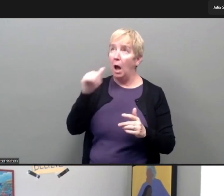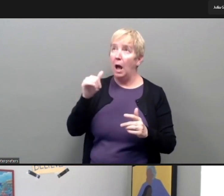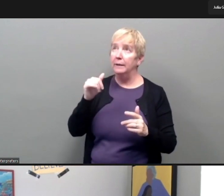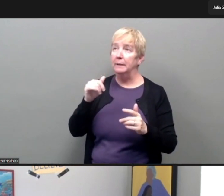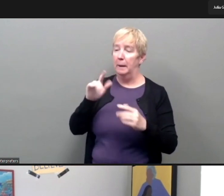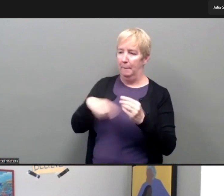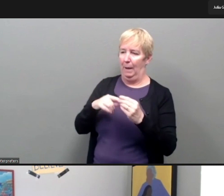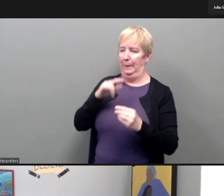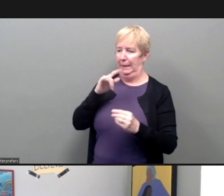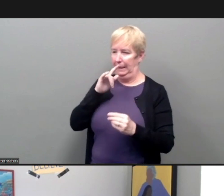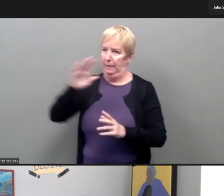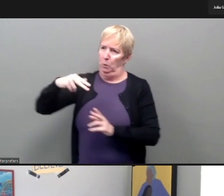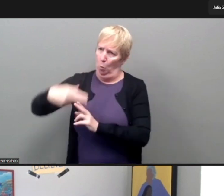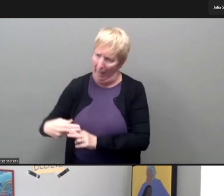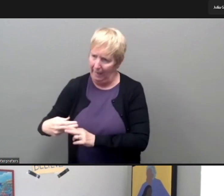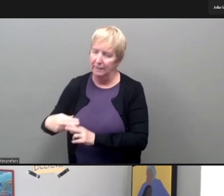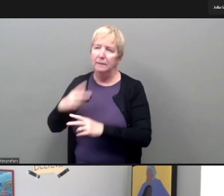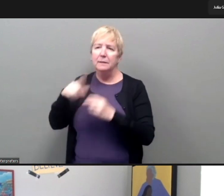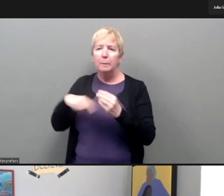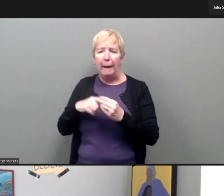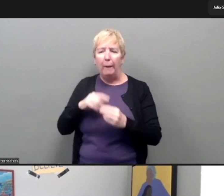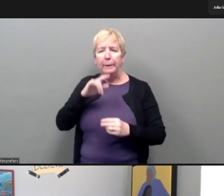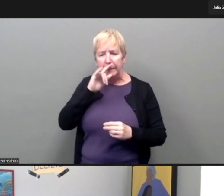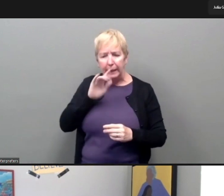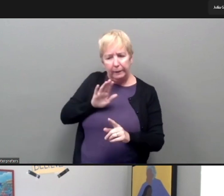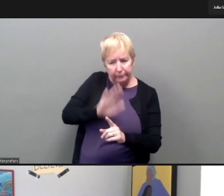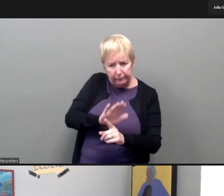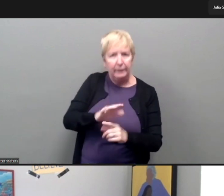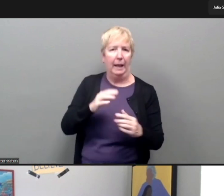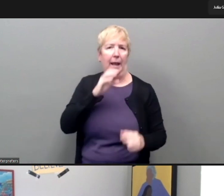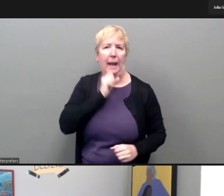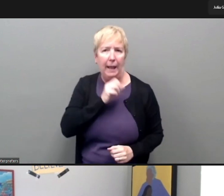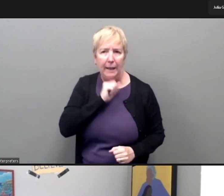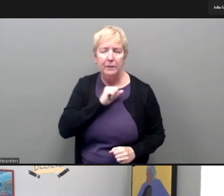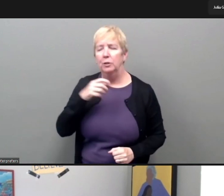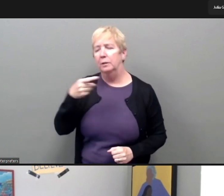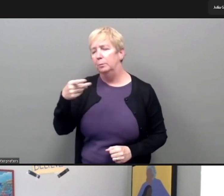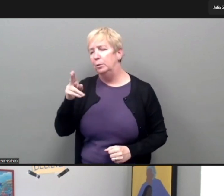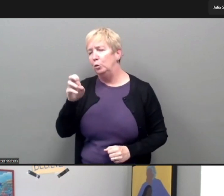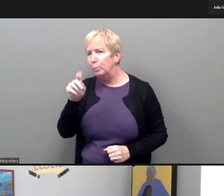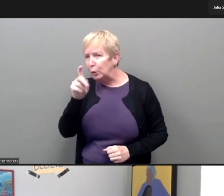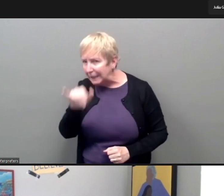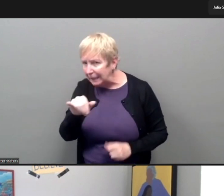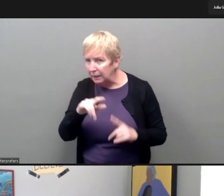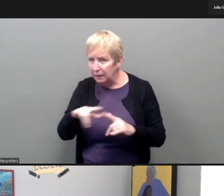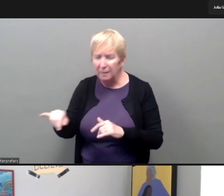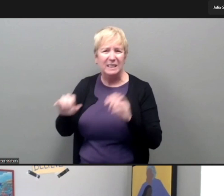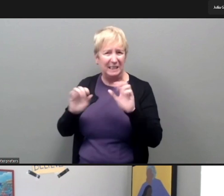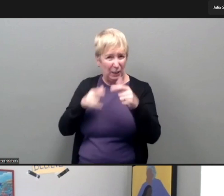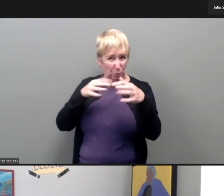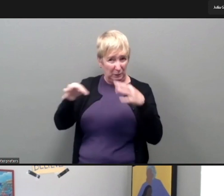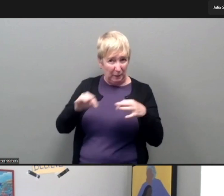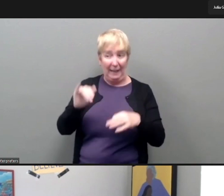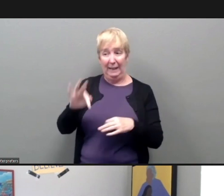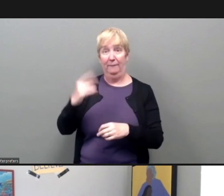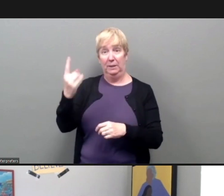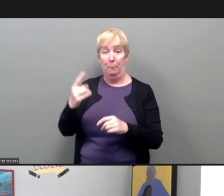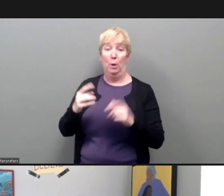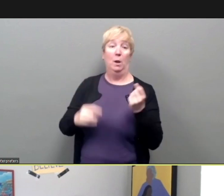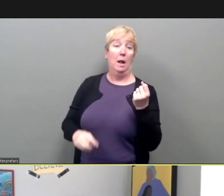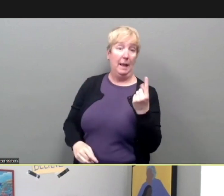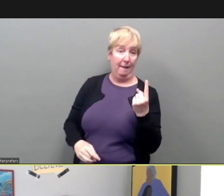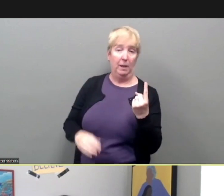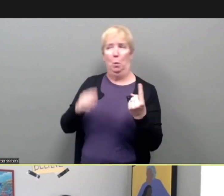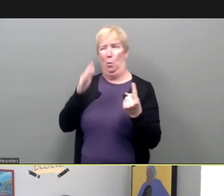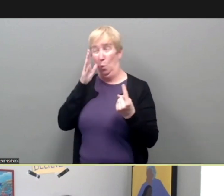not based on weight as some other types of medicines are. But I wondered if you could just talk about that at all and clarify.